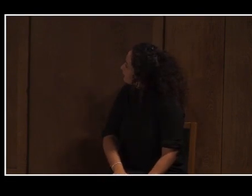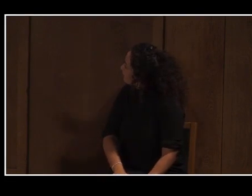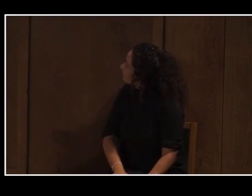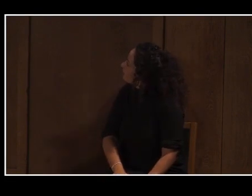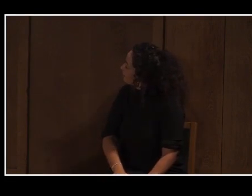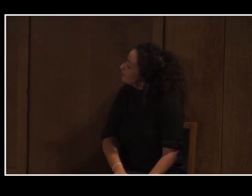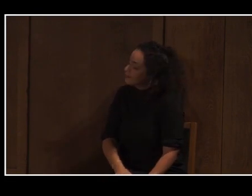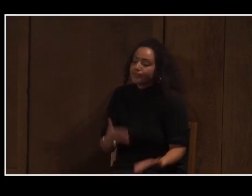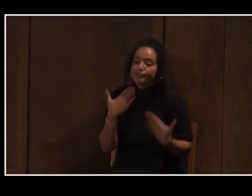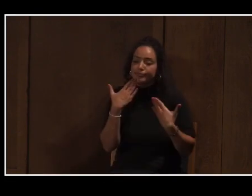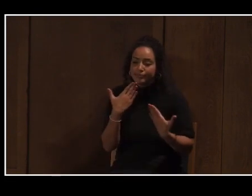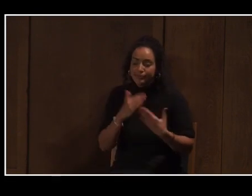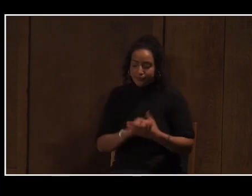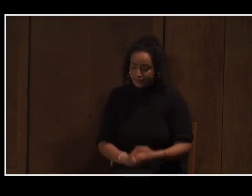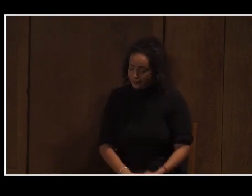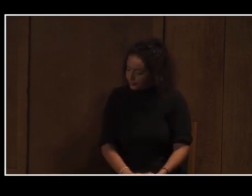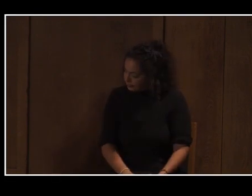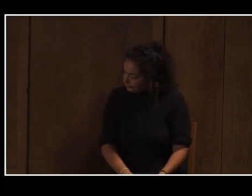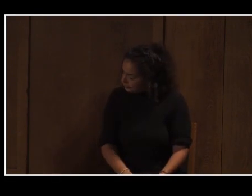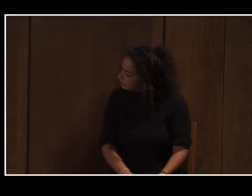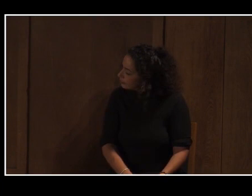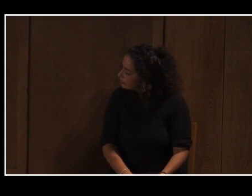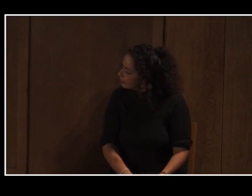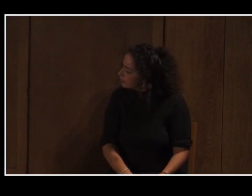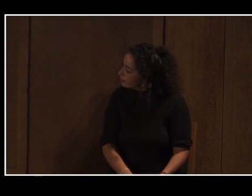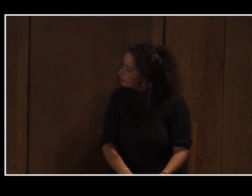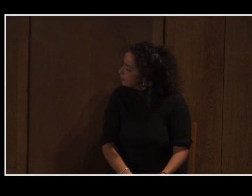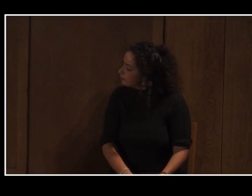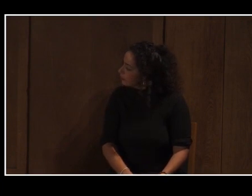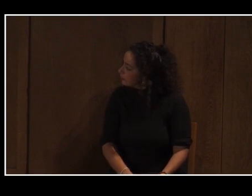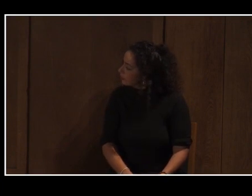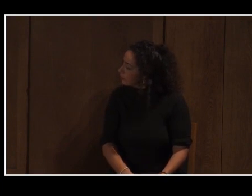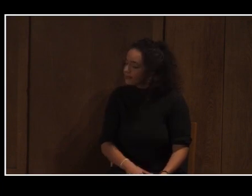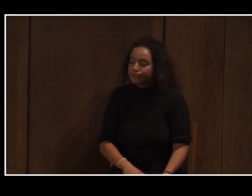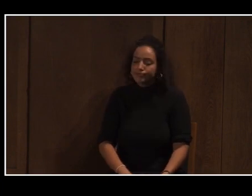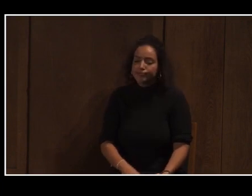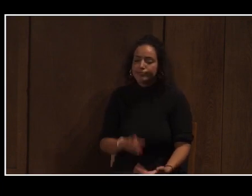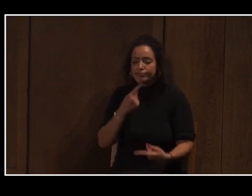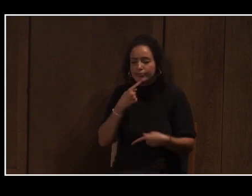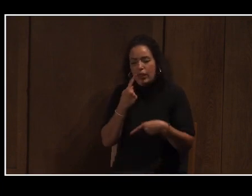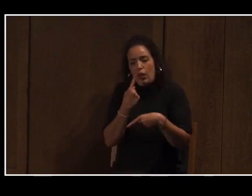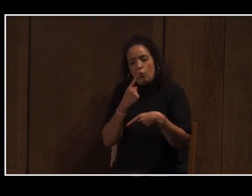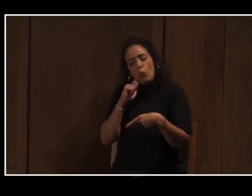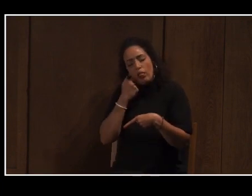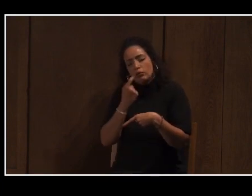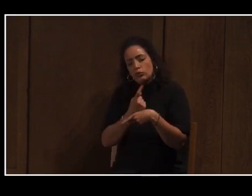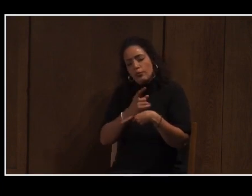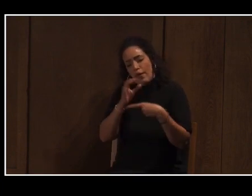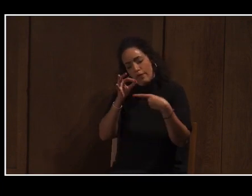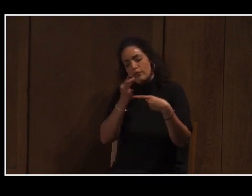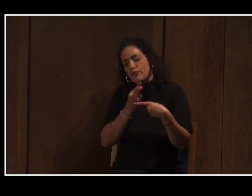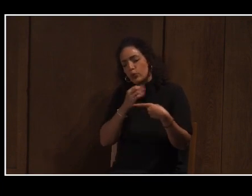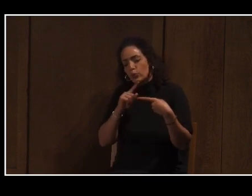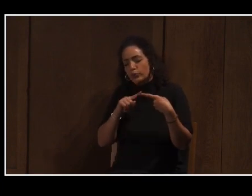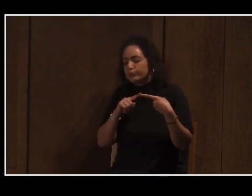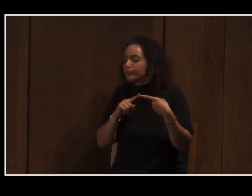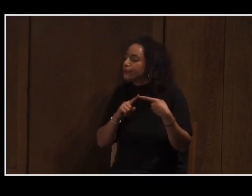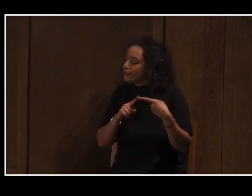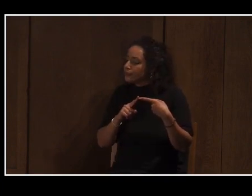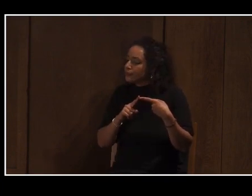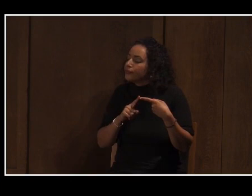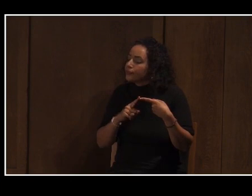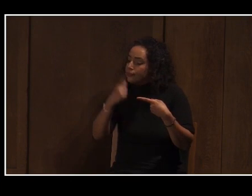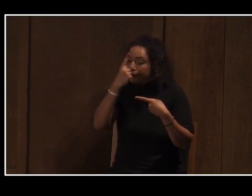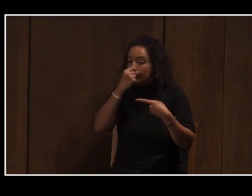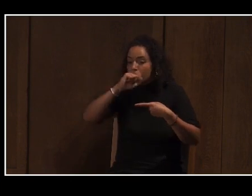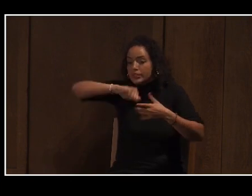Thank you. And I'm just going to pick out a couple of community agreements. Capacity to grow.